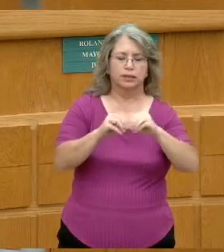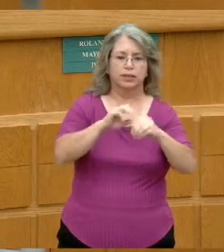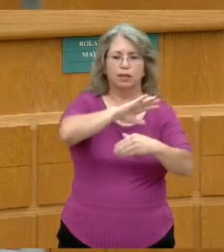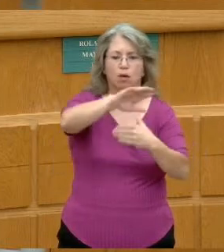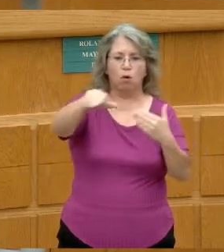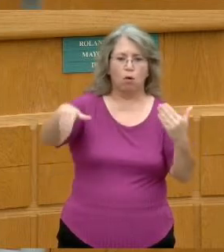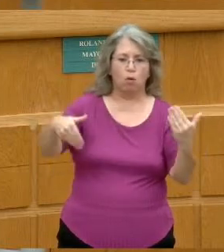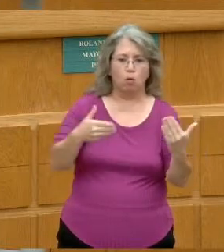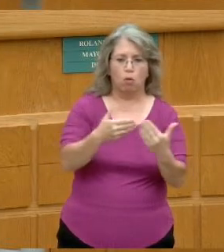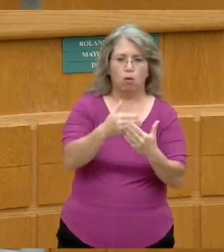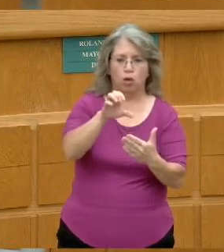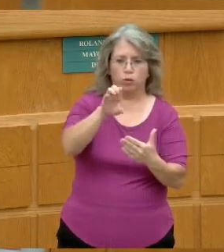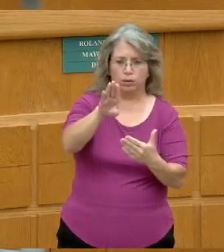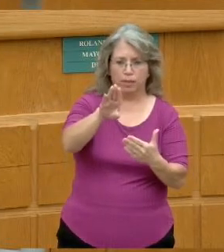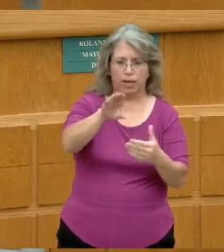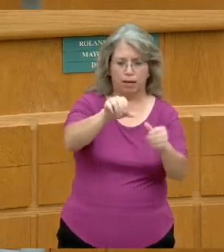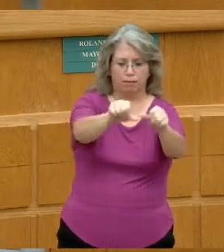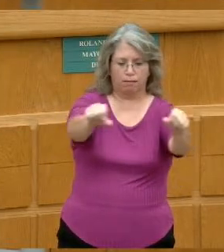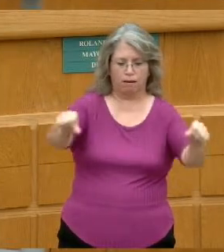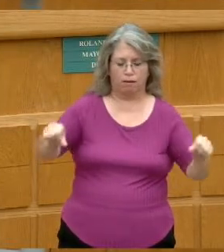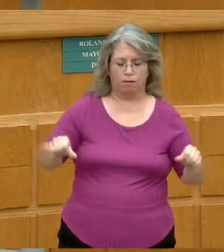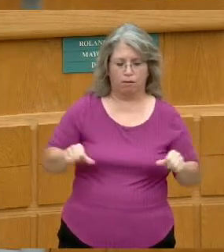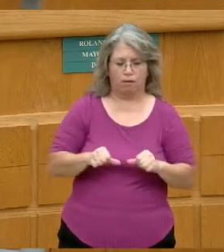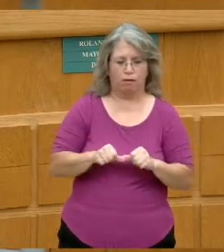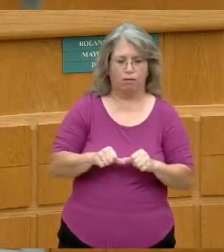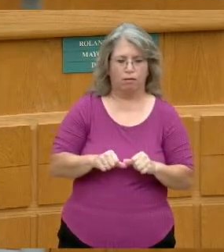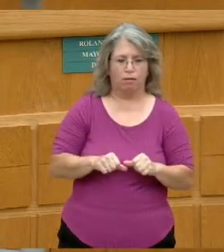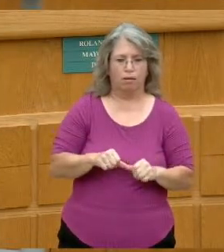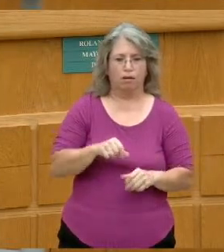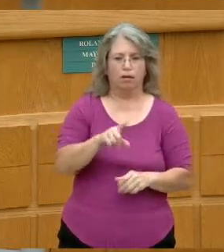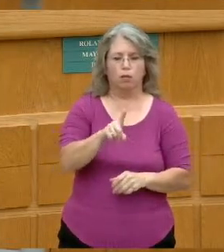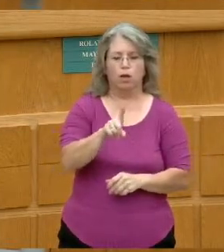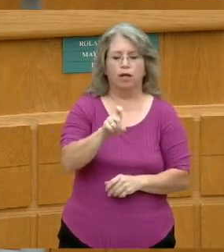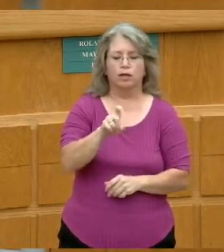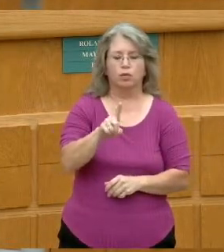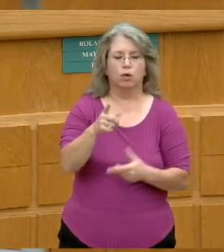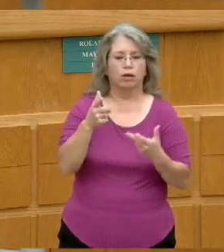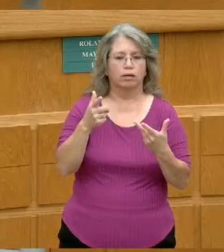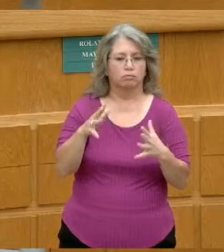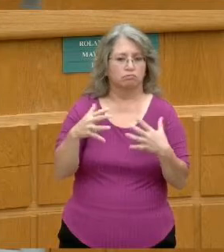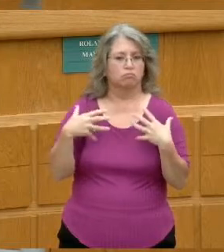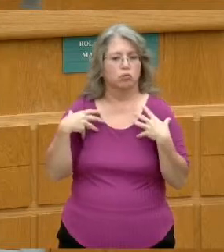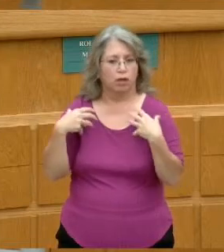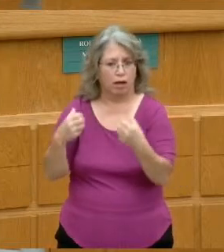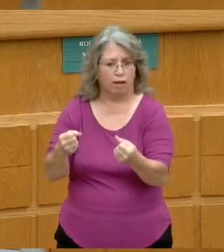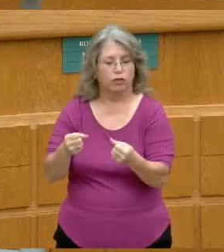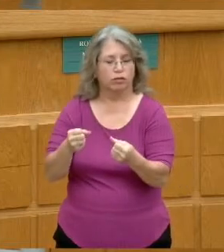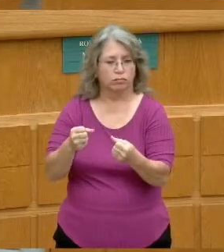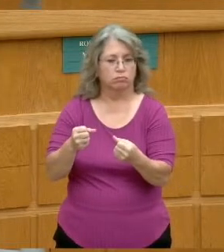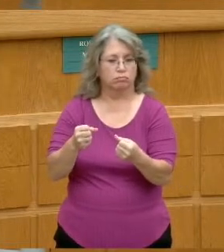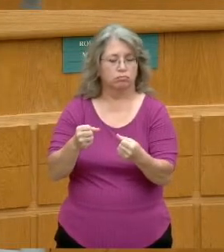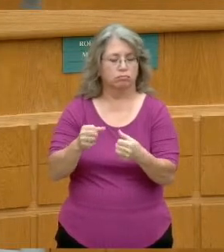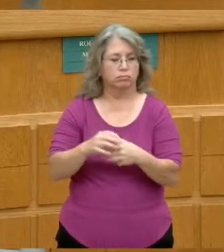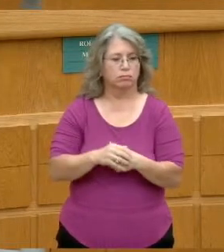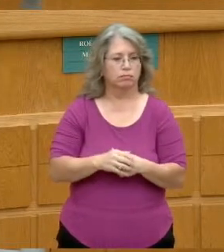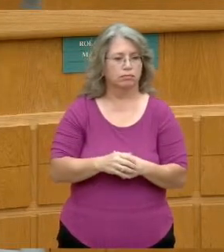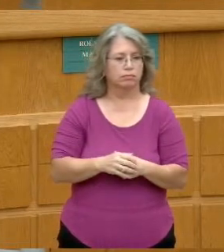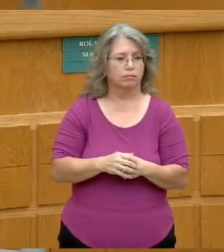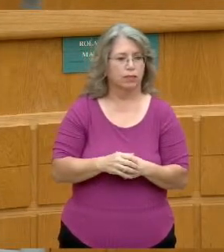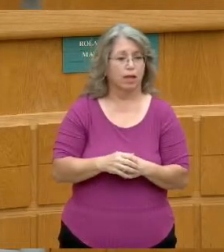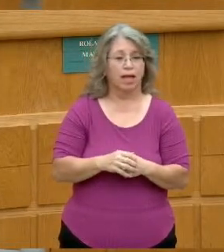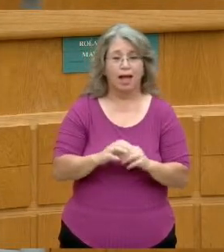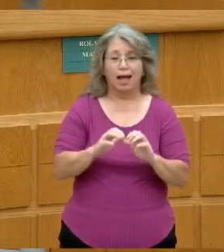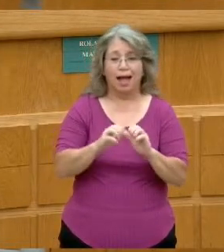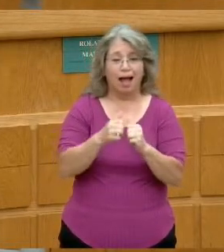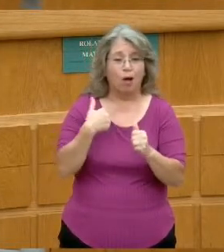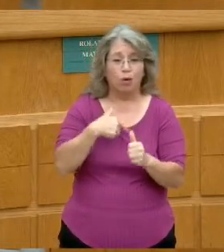area total. Of those, there's 101 recoveries that we know of right now. And the way that we know